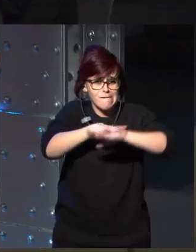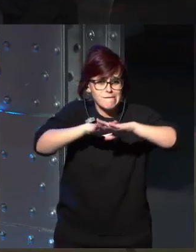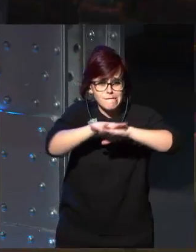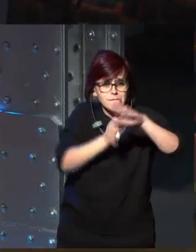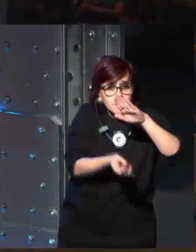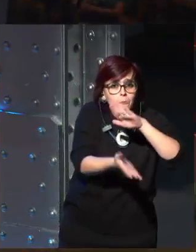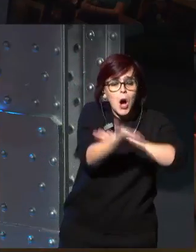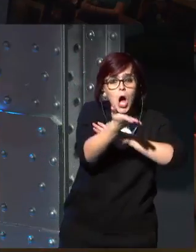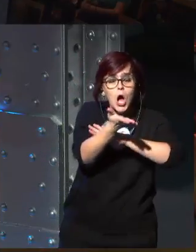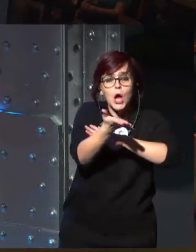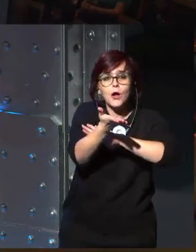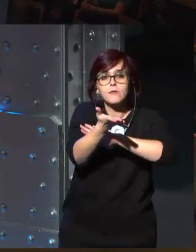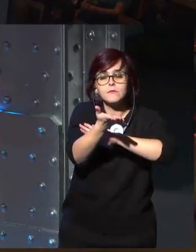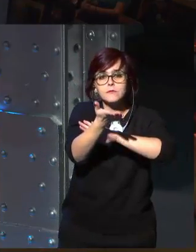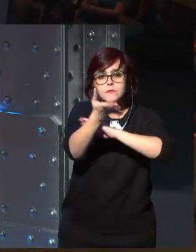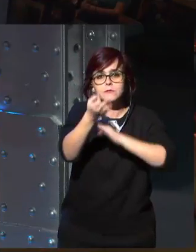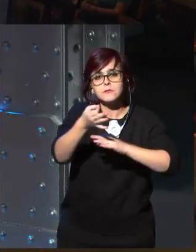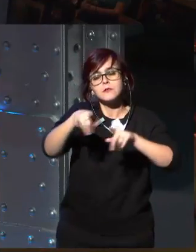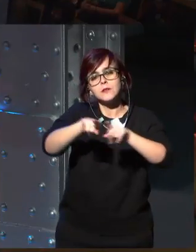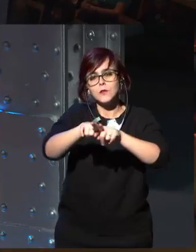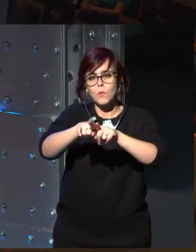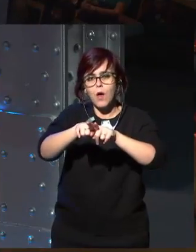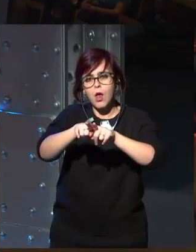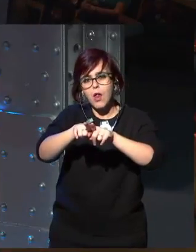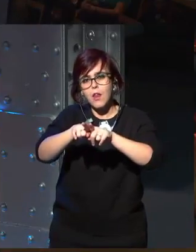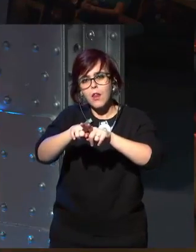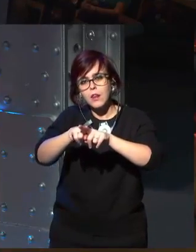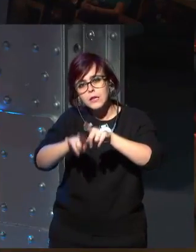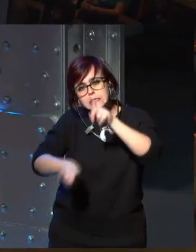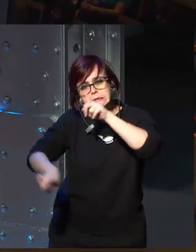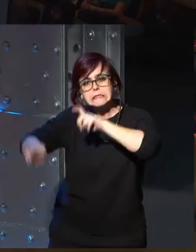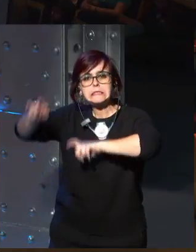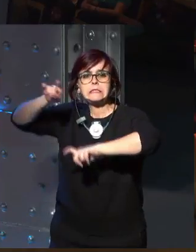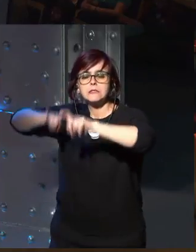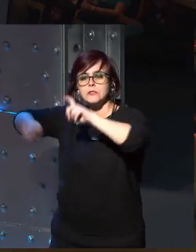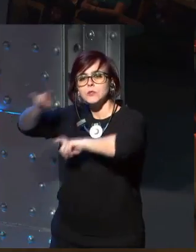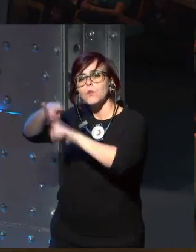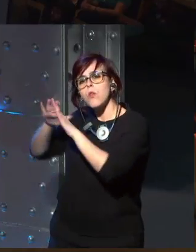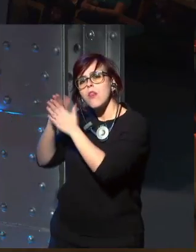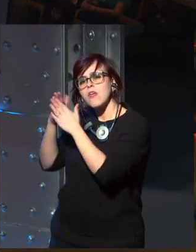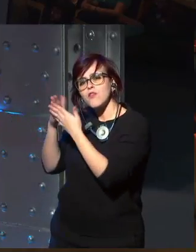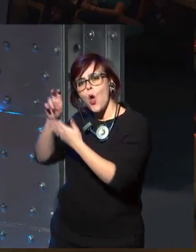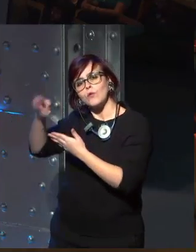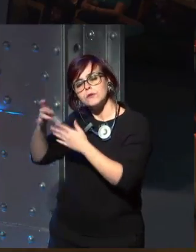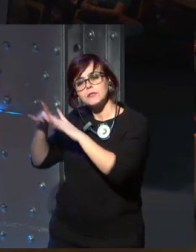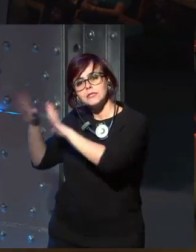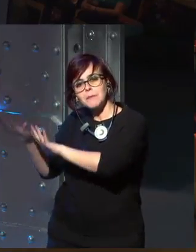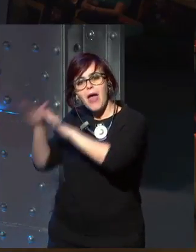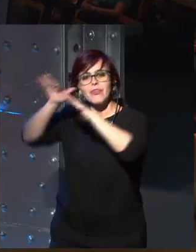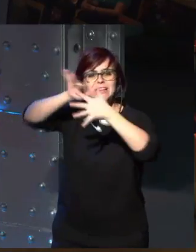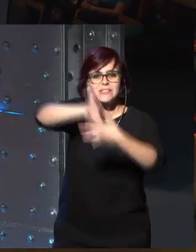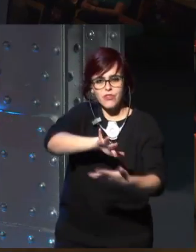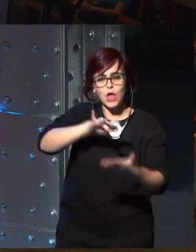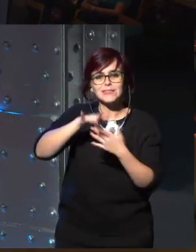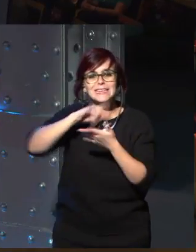about the transition from analog to digital recording technologies. And doing that paper, I had to do some broader research